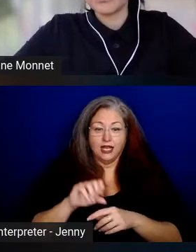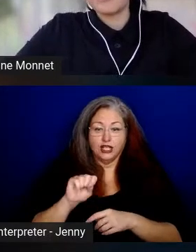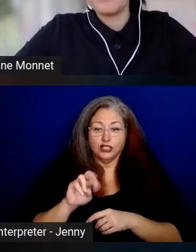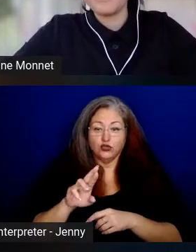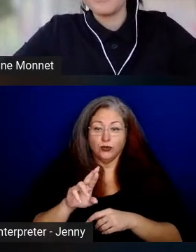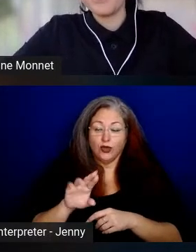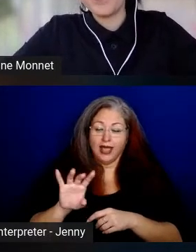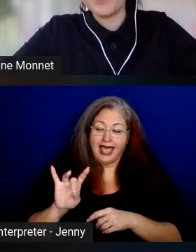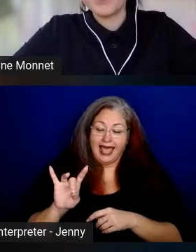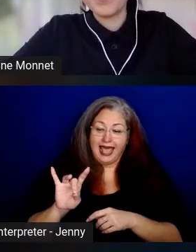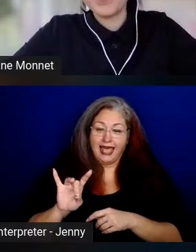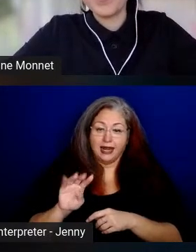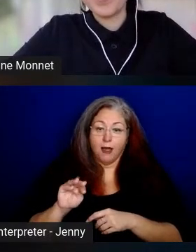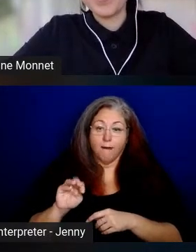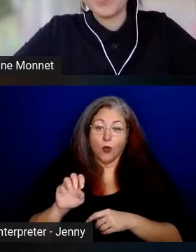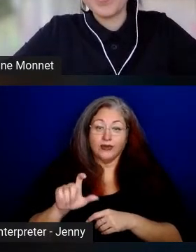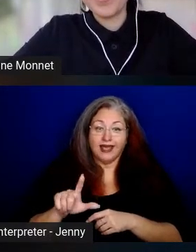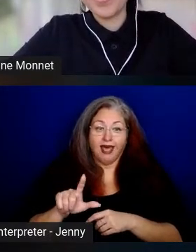that served as